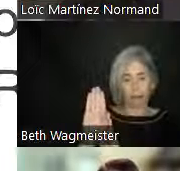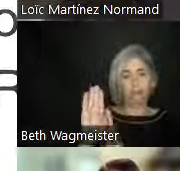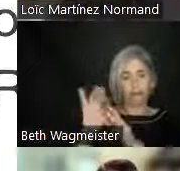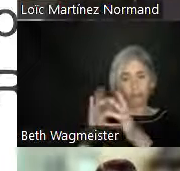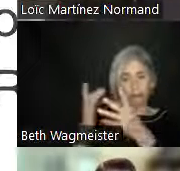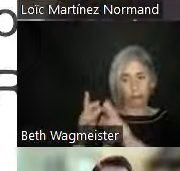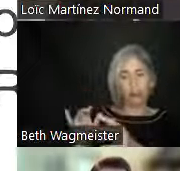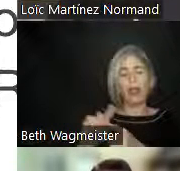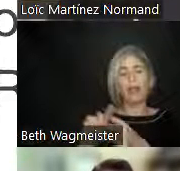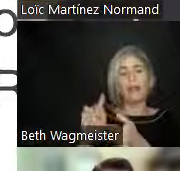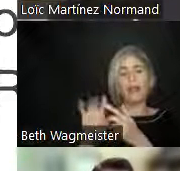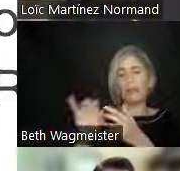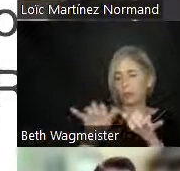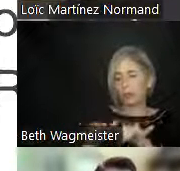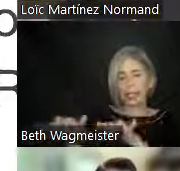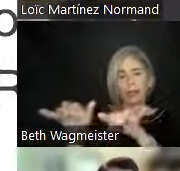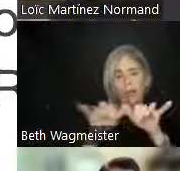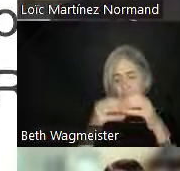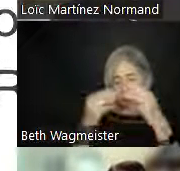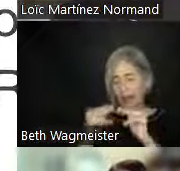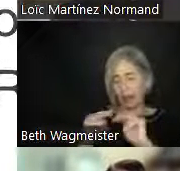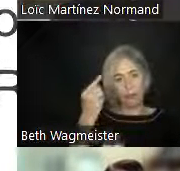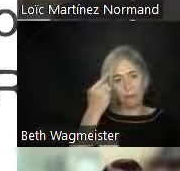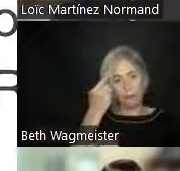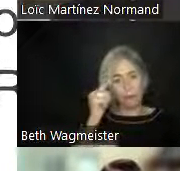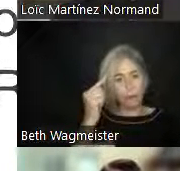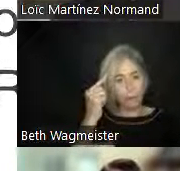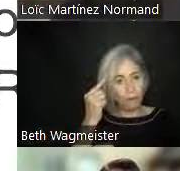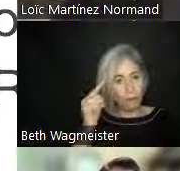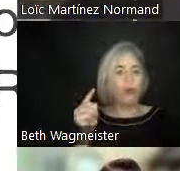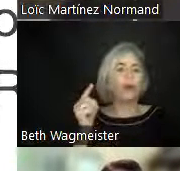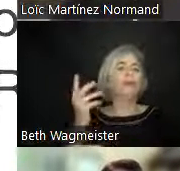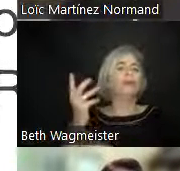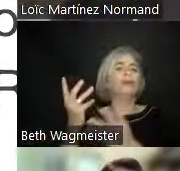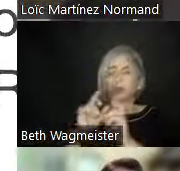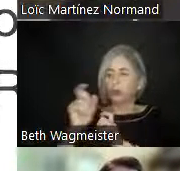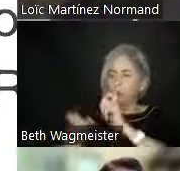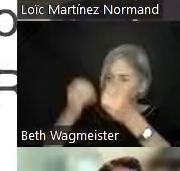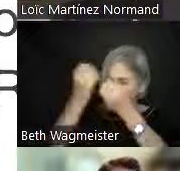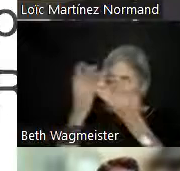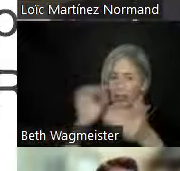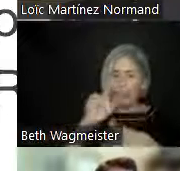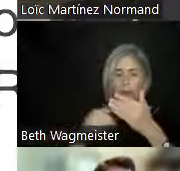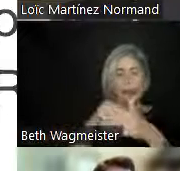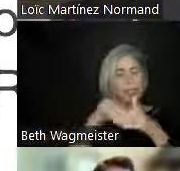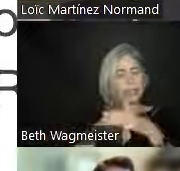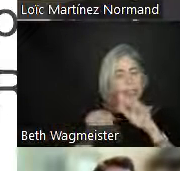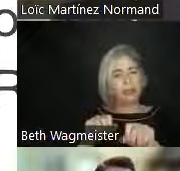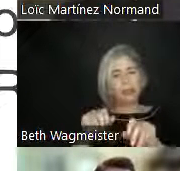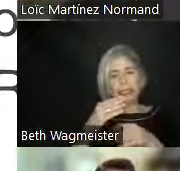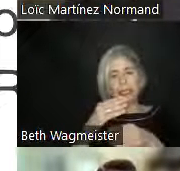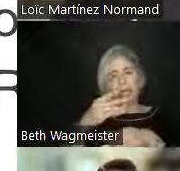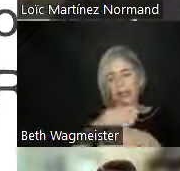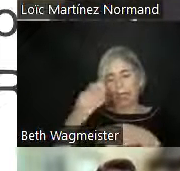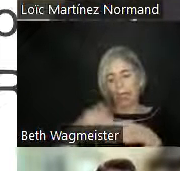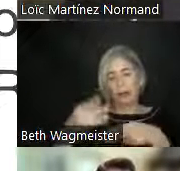was a standardized method to give information about the accessibility of vendor products.